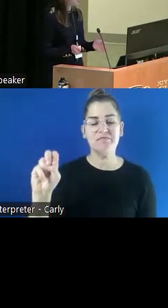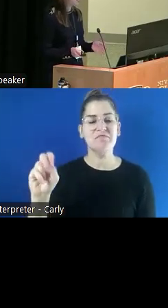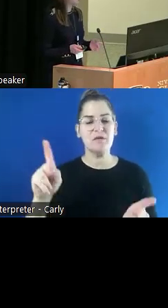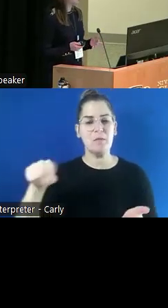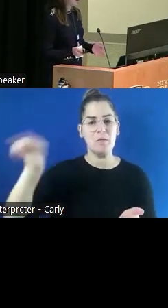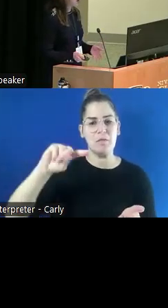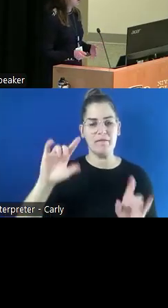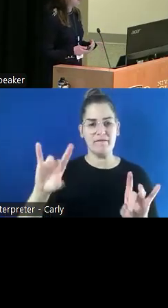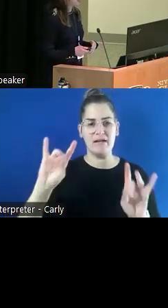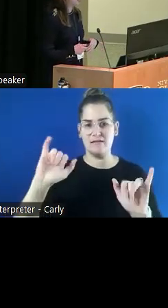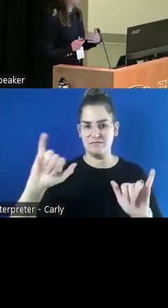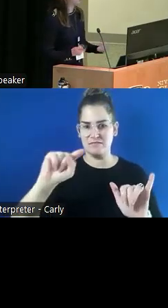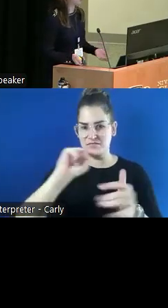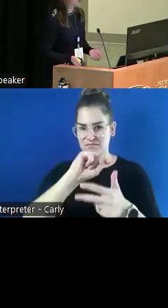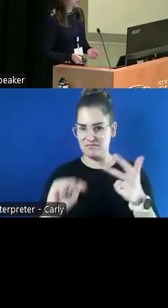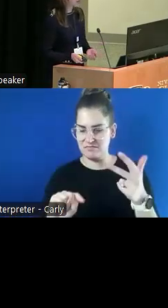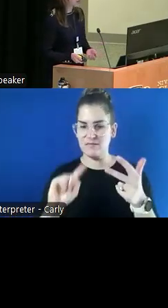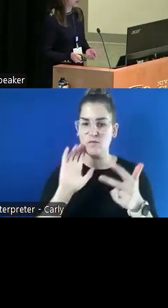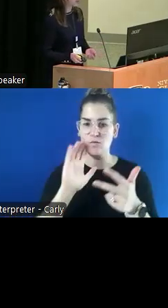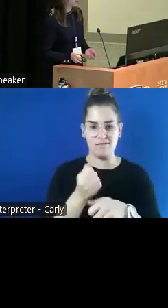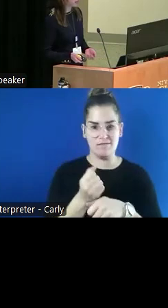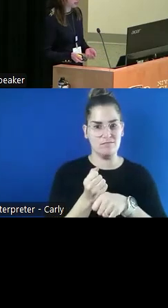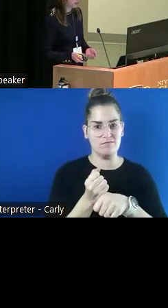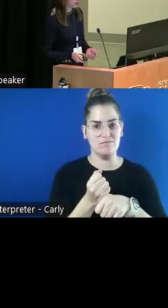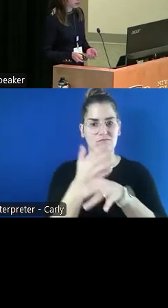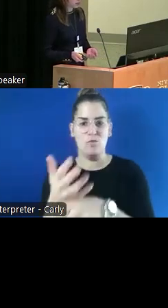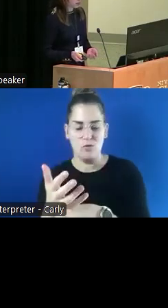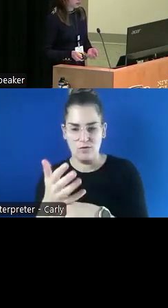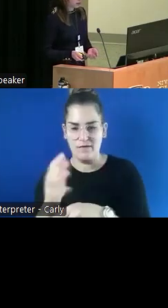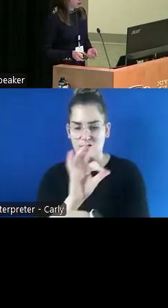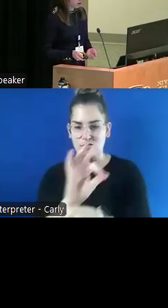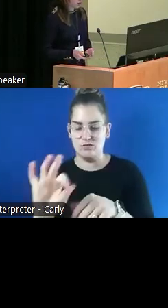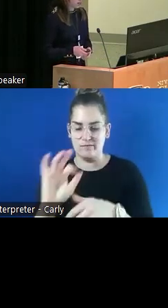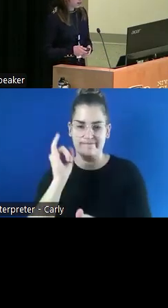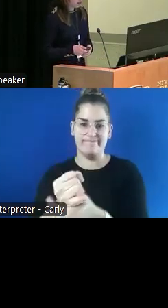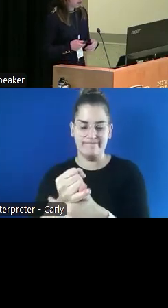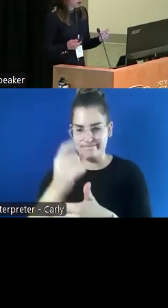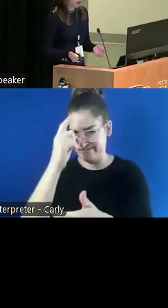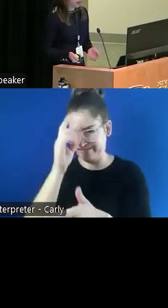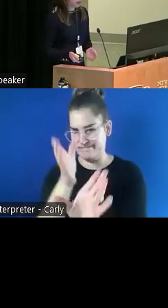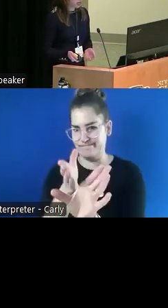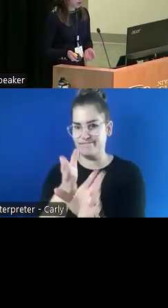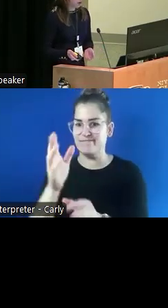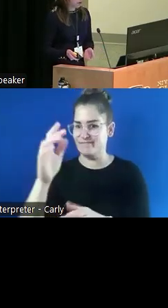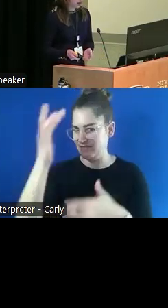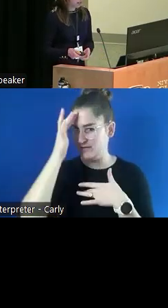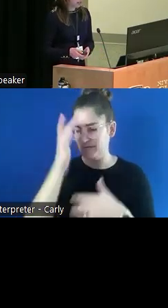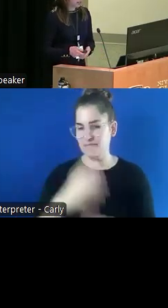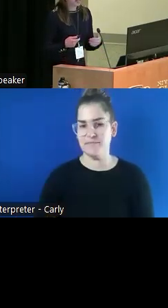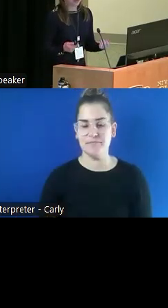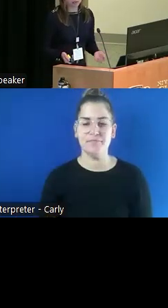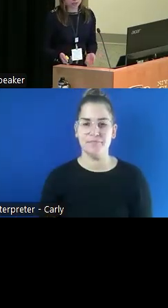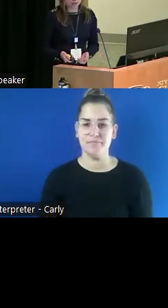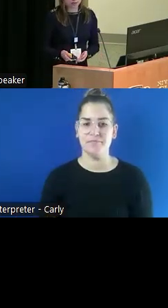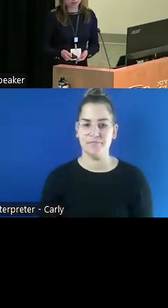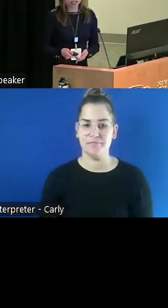the lion's share in predicting functional impairment in psychotic illness, even more than what